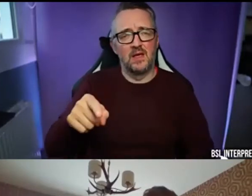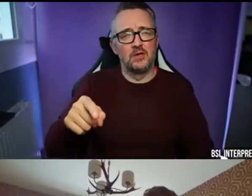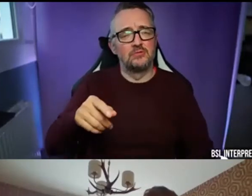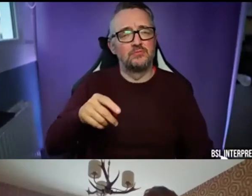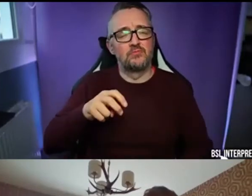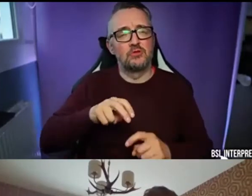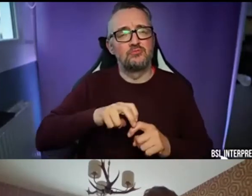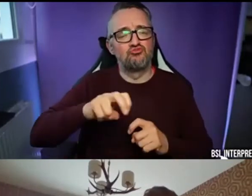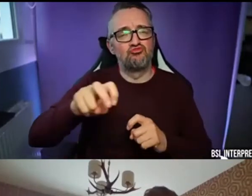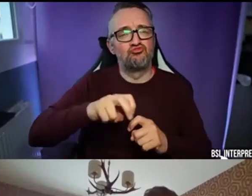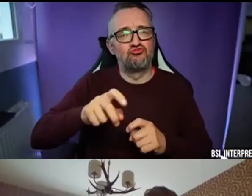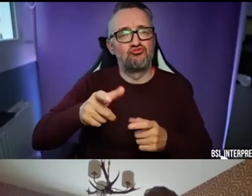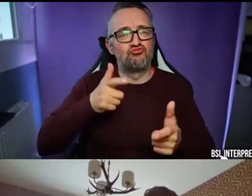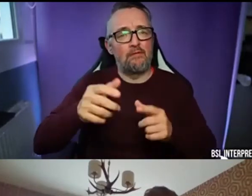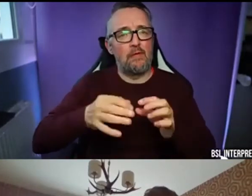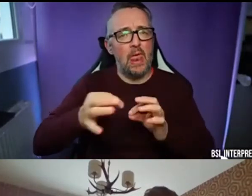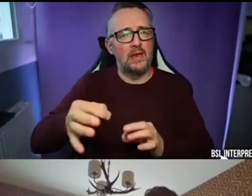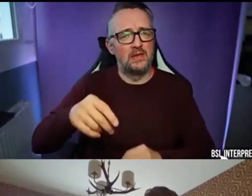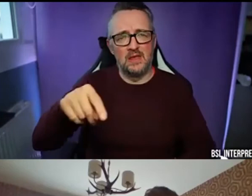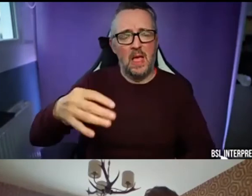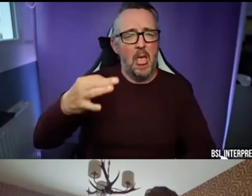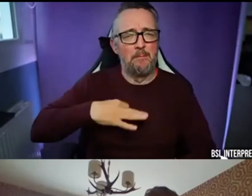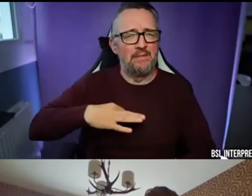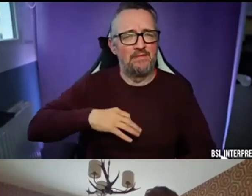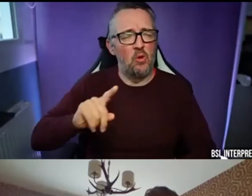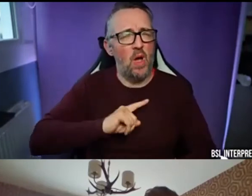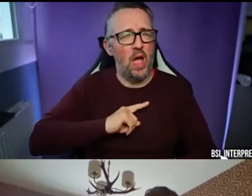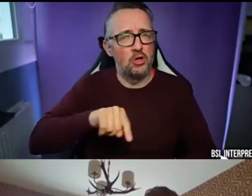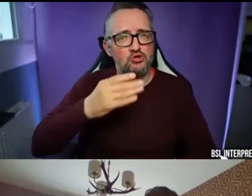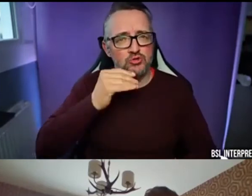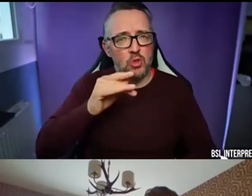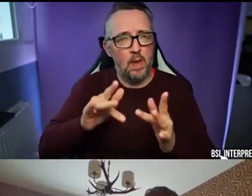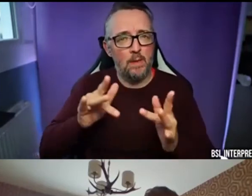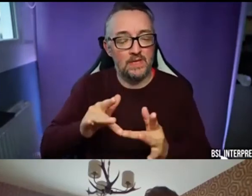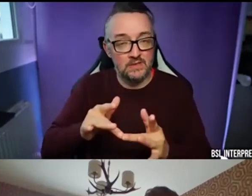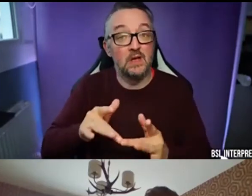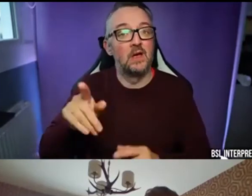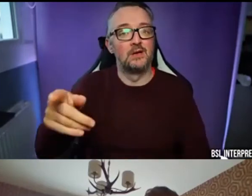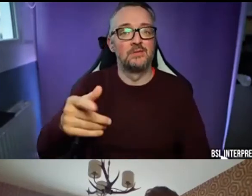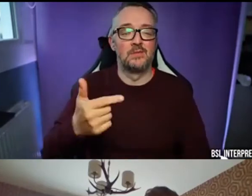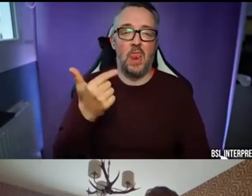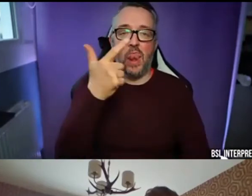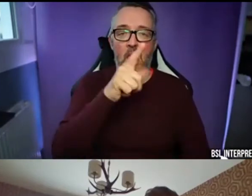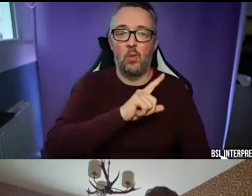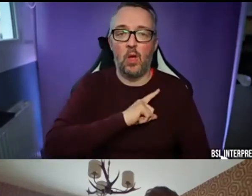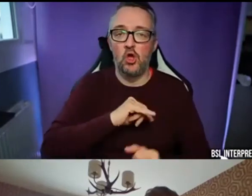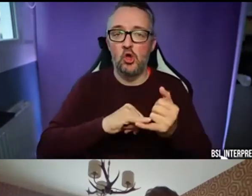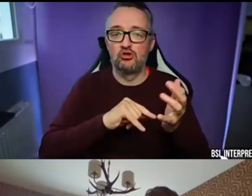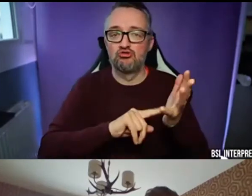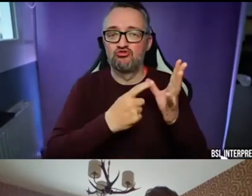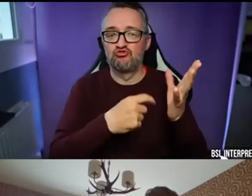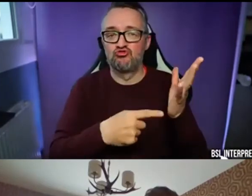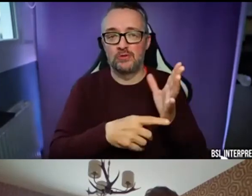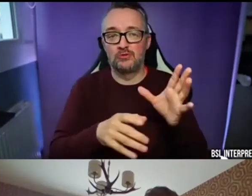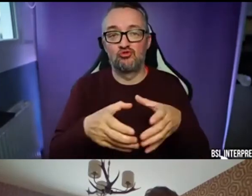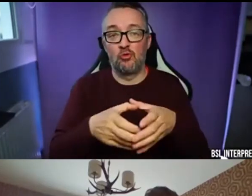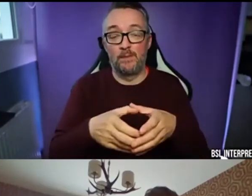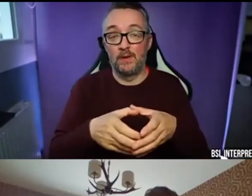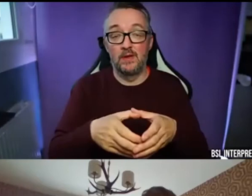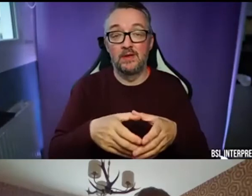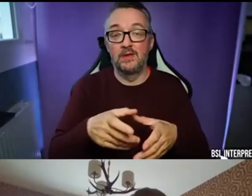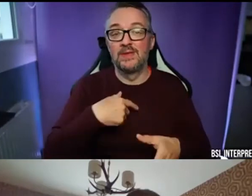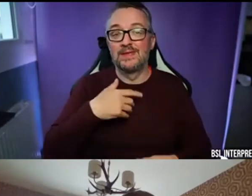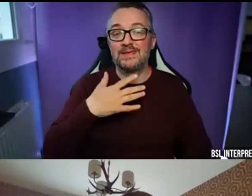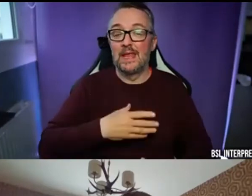was, but luckily we had Stuart in our group. So we had a little chat around that, and we wondered whether it's not that there isn't a benefit, it's maybe just explaining